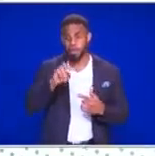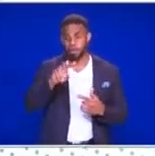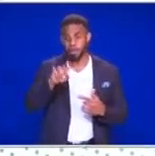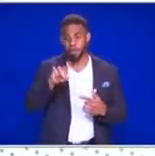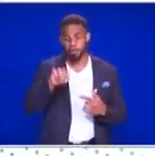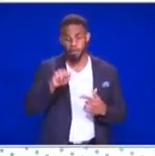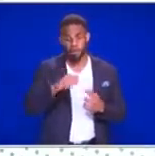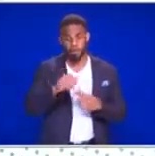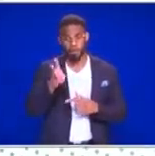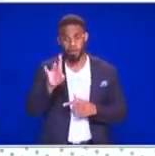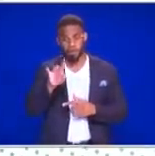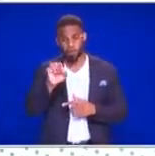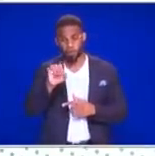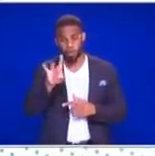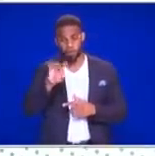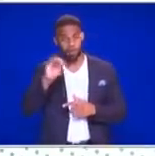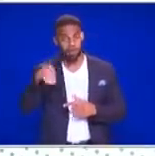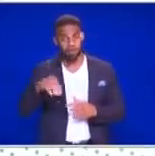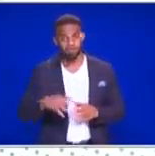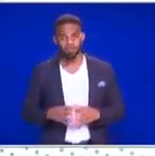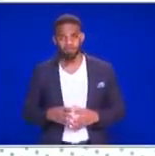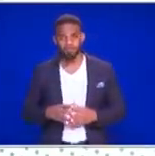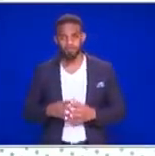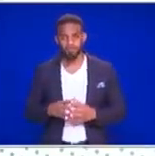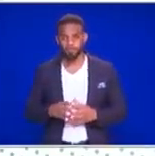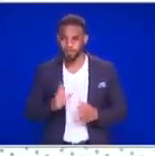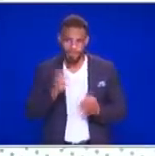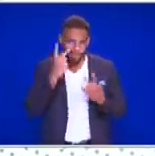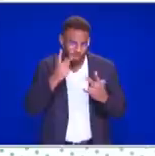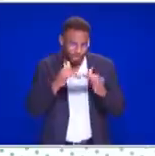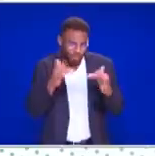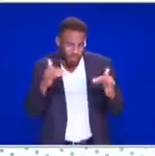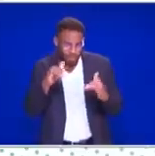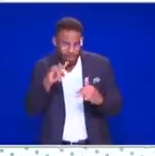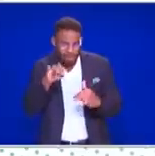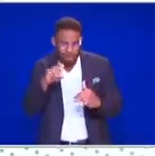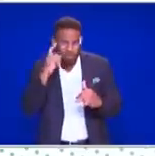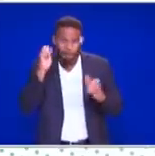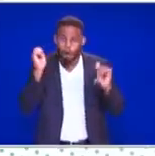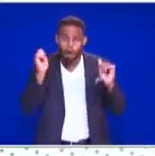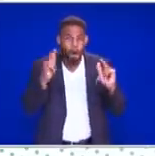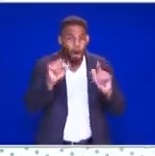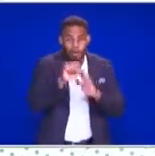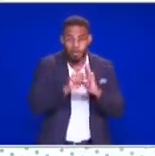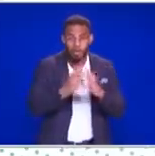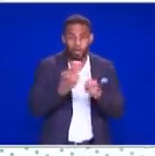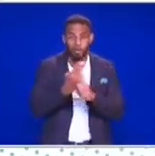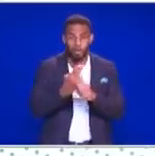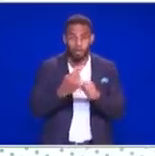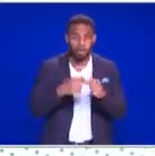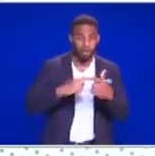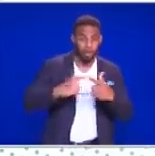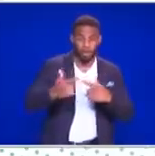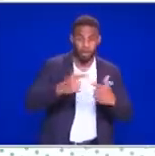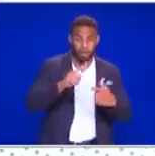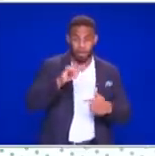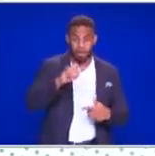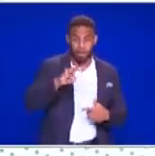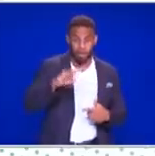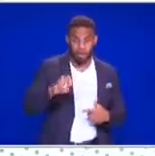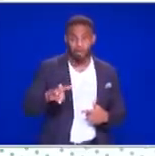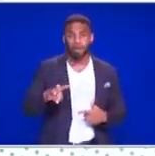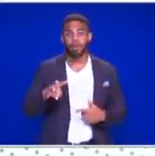Nevada with 68.8%. You can see the diversity index for all states using our interactive Tableau